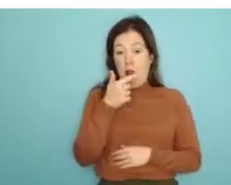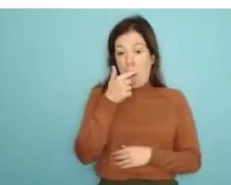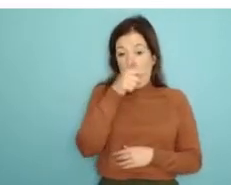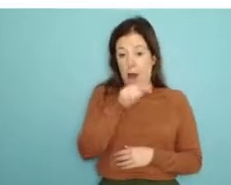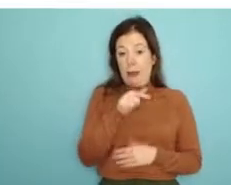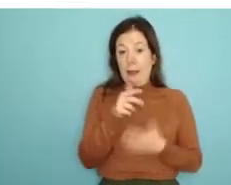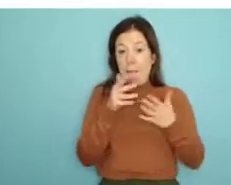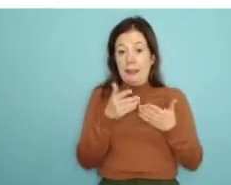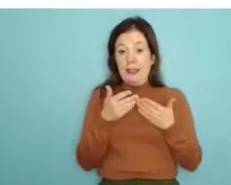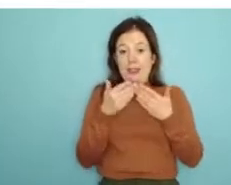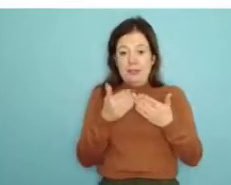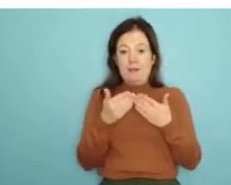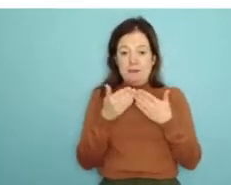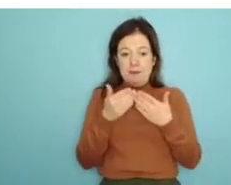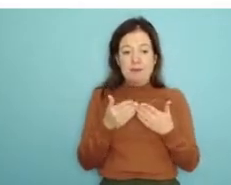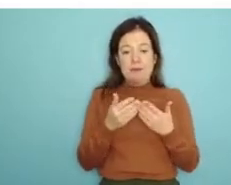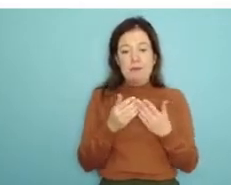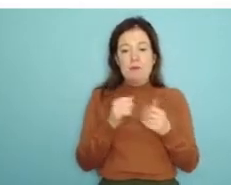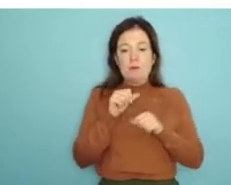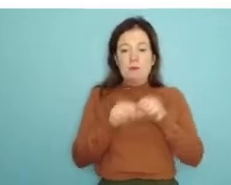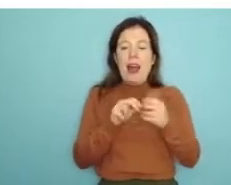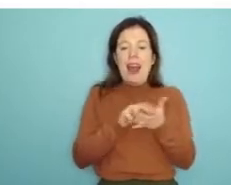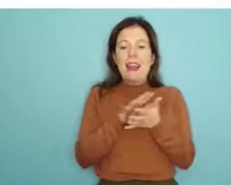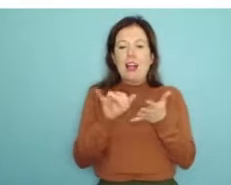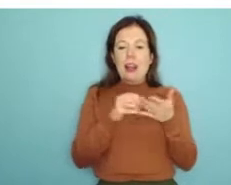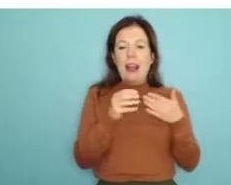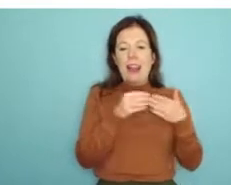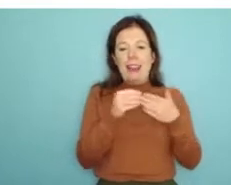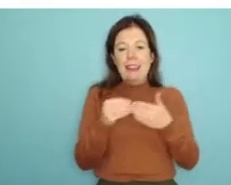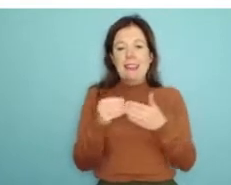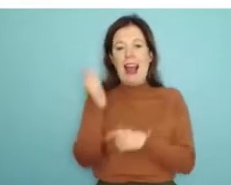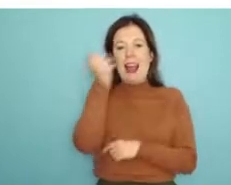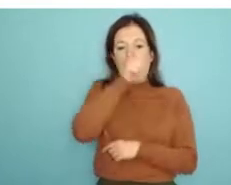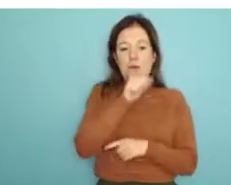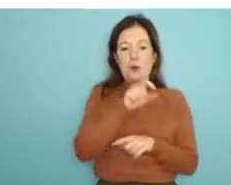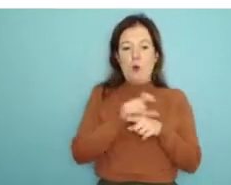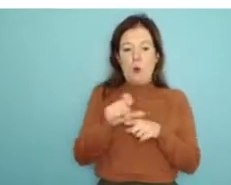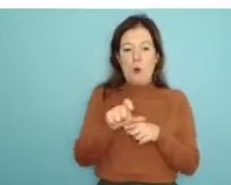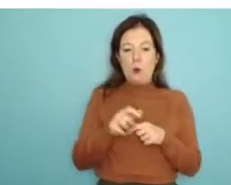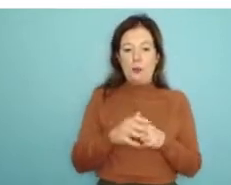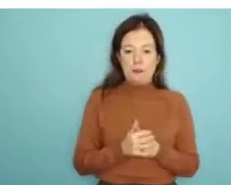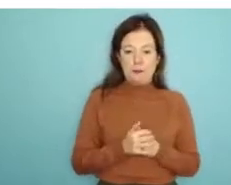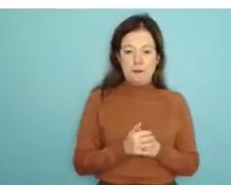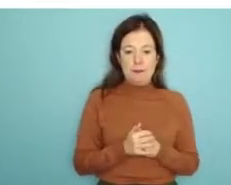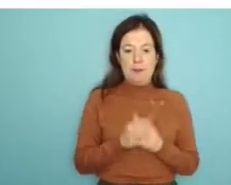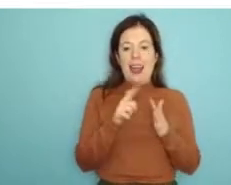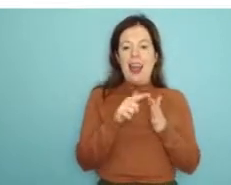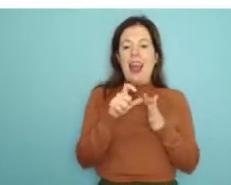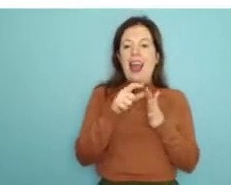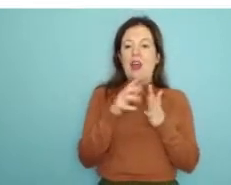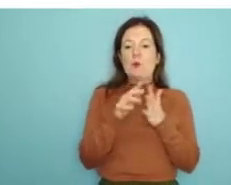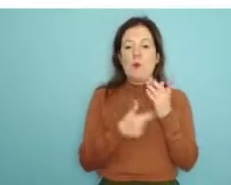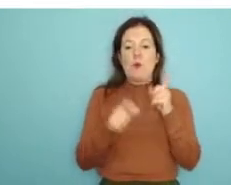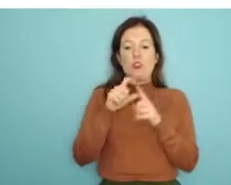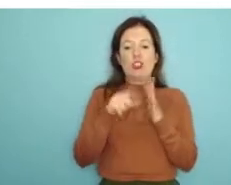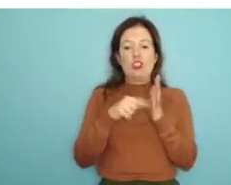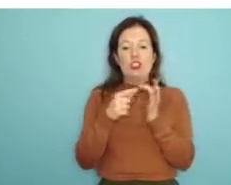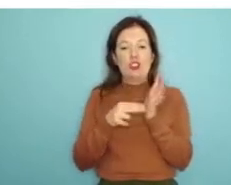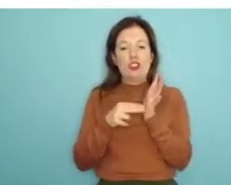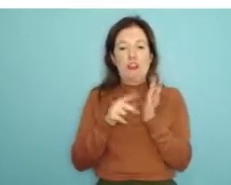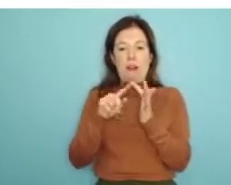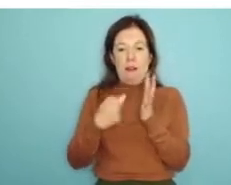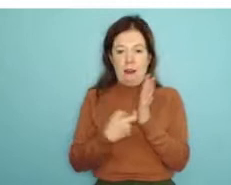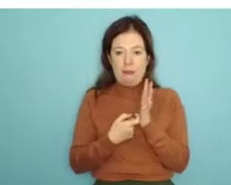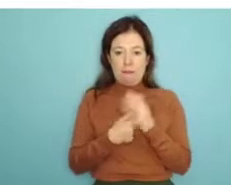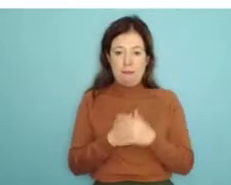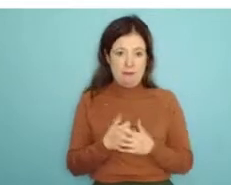Jenner programme, which is an NHS Leadership Academy course in Leadership Foundations. I'd strongly